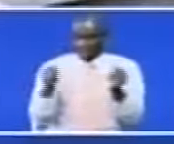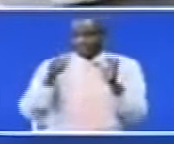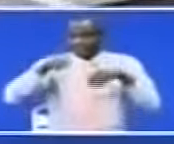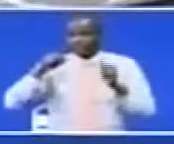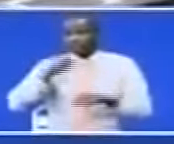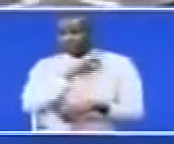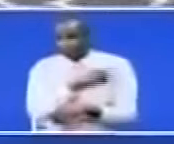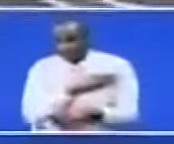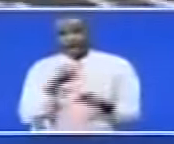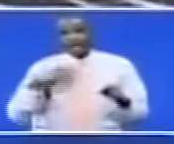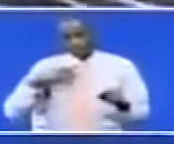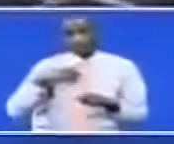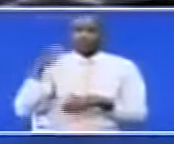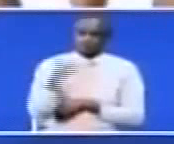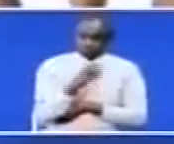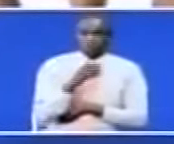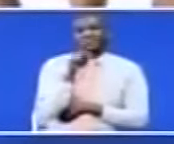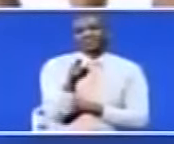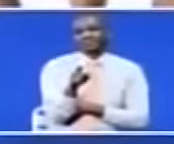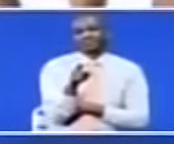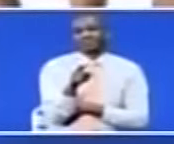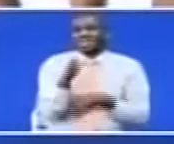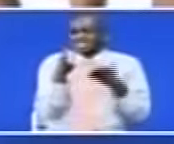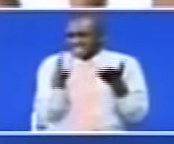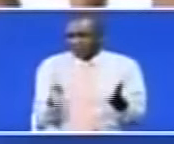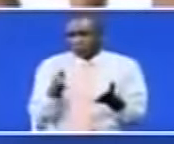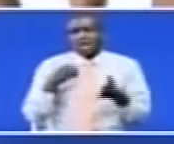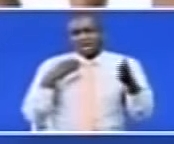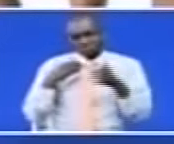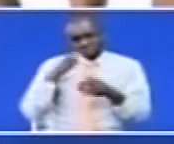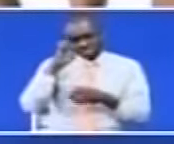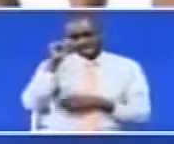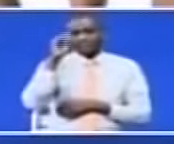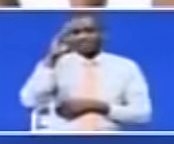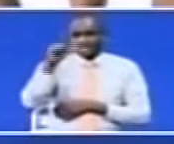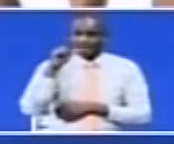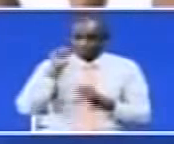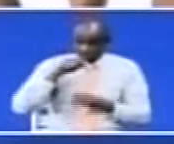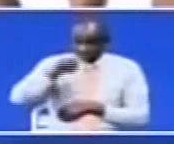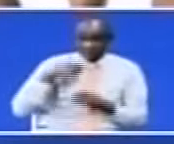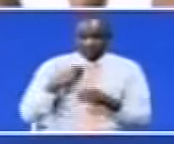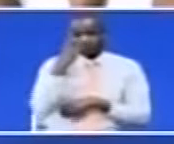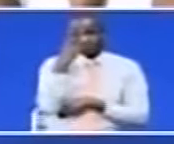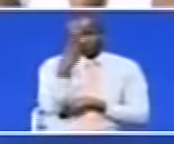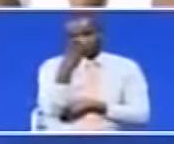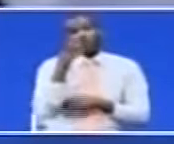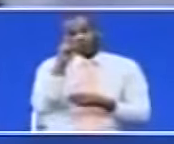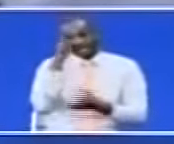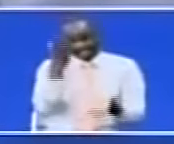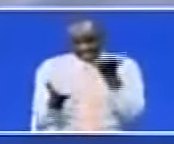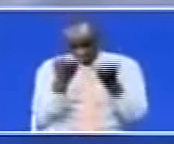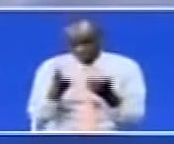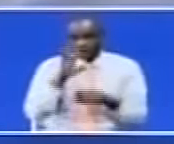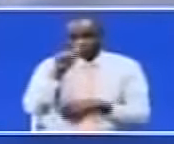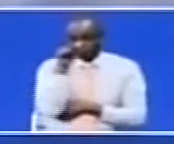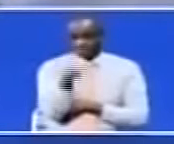farmers but beer drinkers as well. According to EABL, farmers stand to earn at least 24 shillings per kilogram